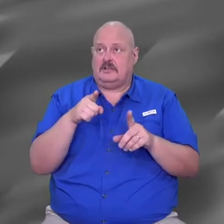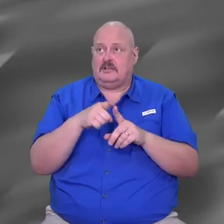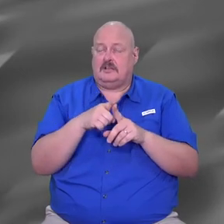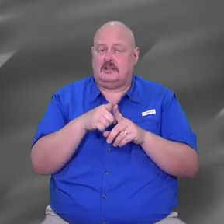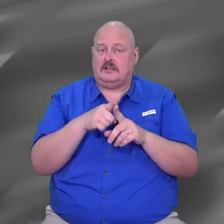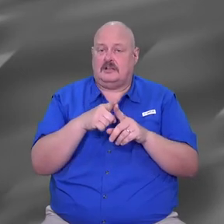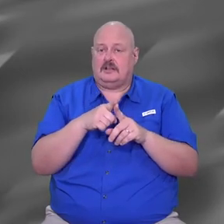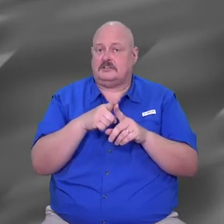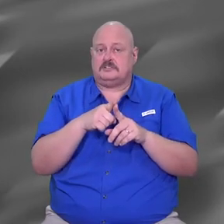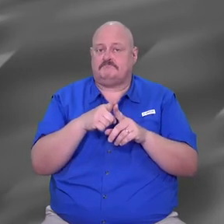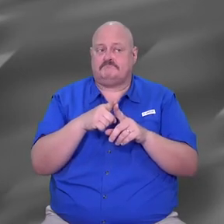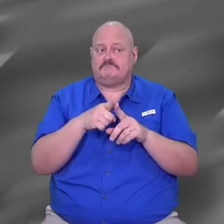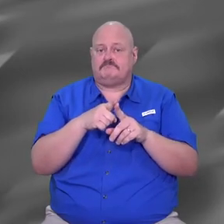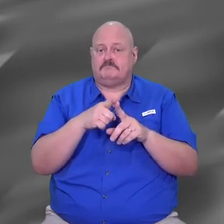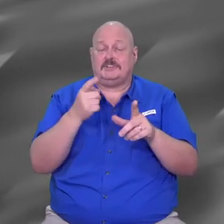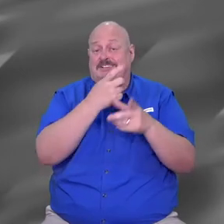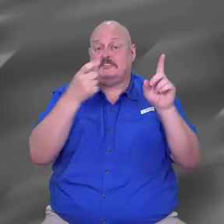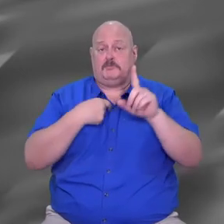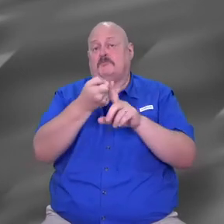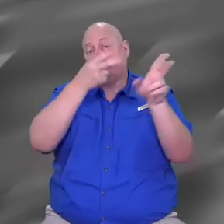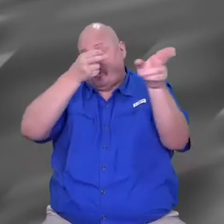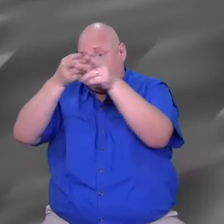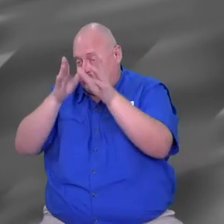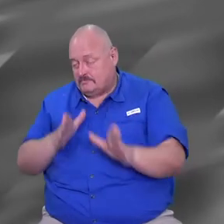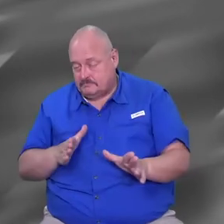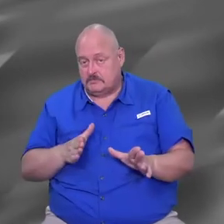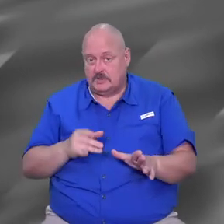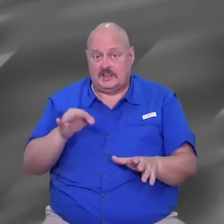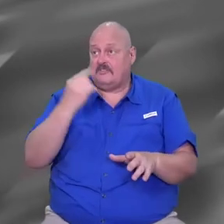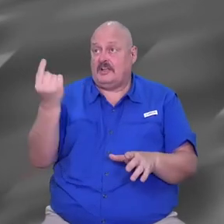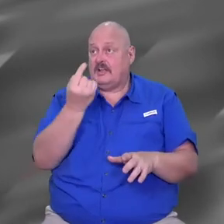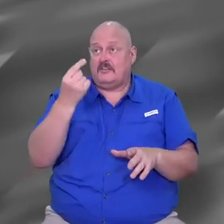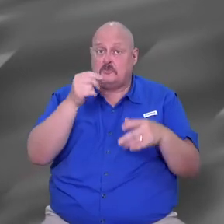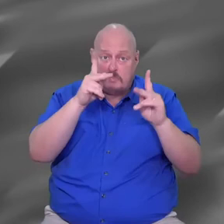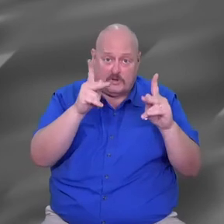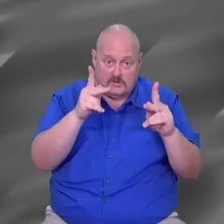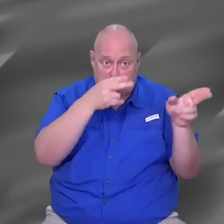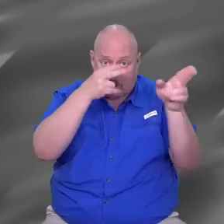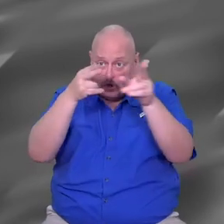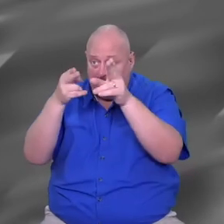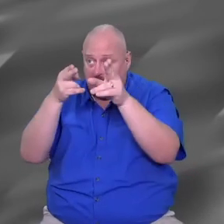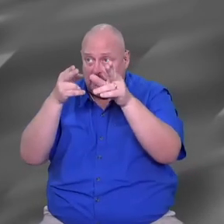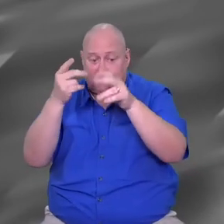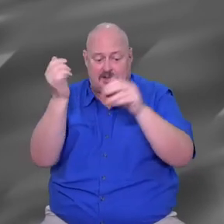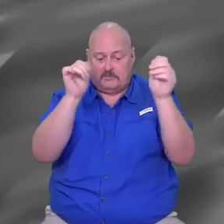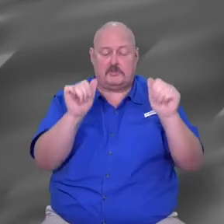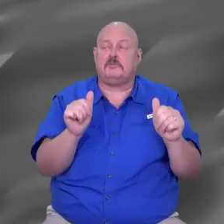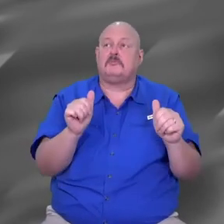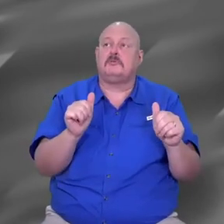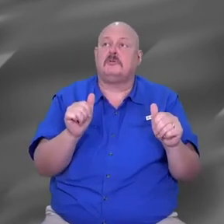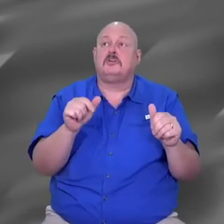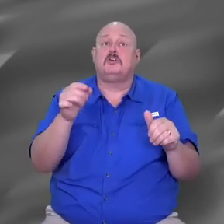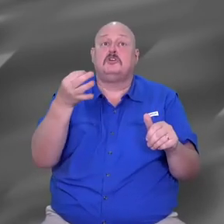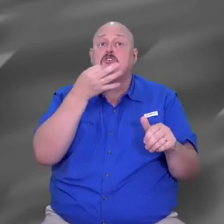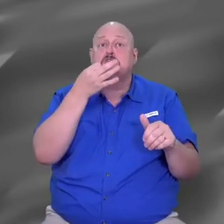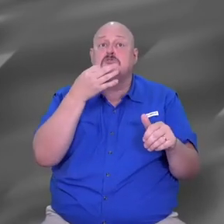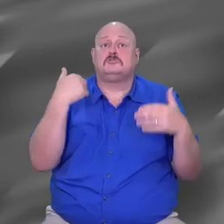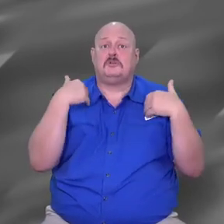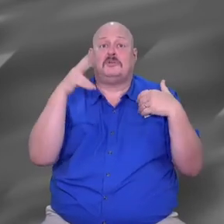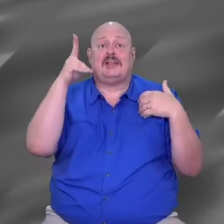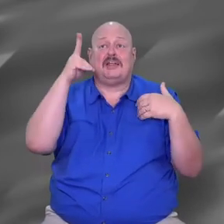as a bird from the hunter. If you've ever had the privilege of hunting in any capacity, as soon as that animal hears